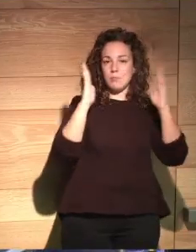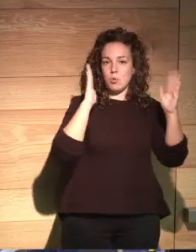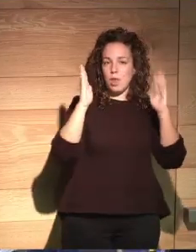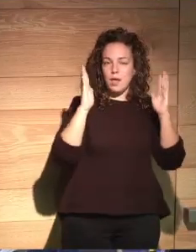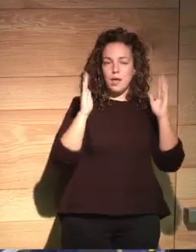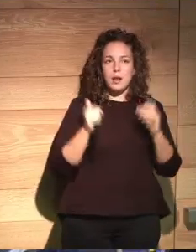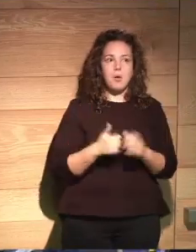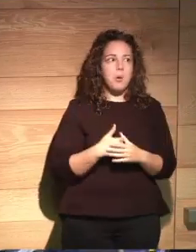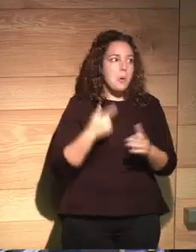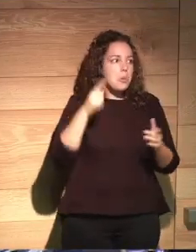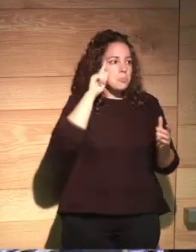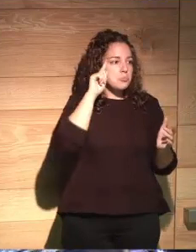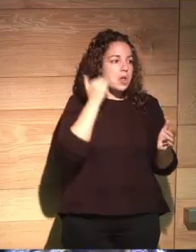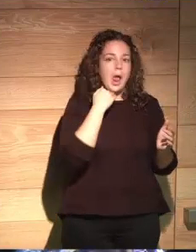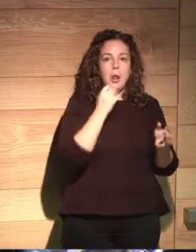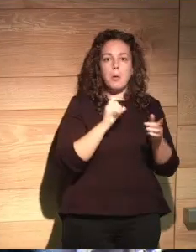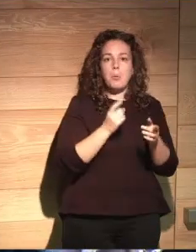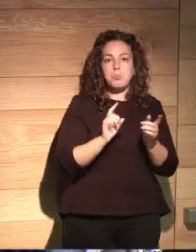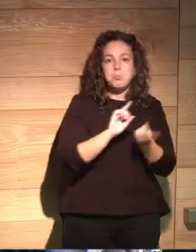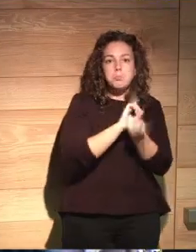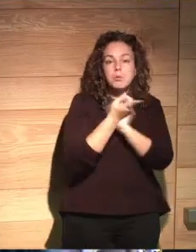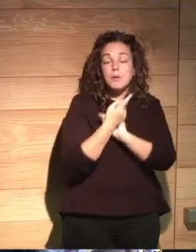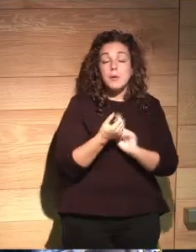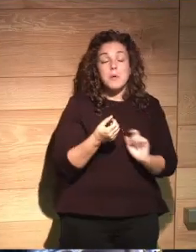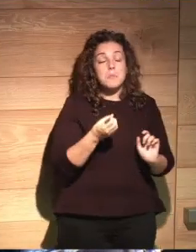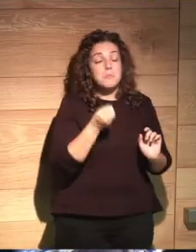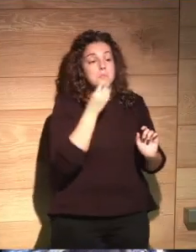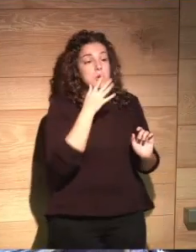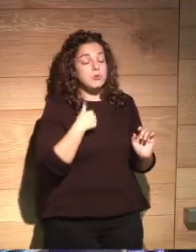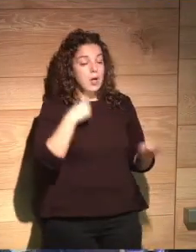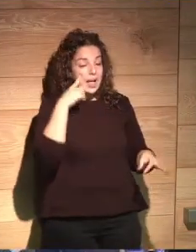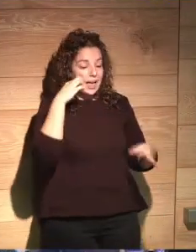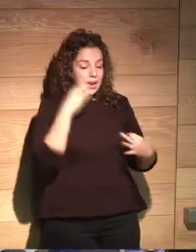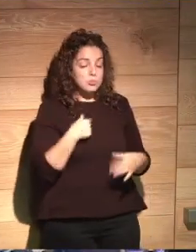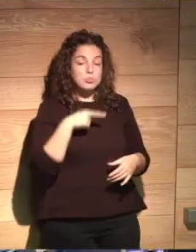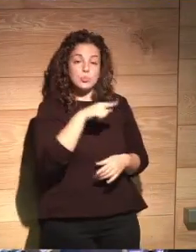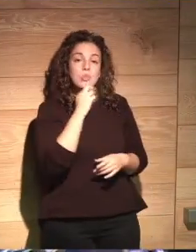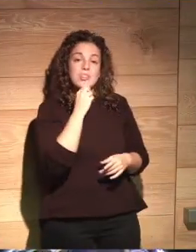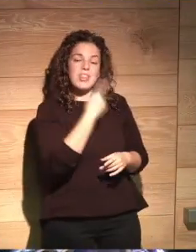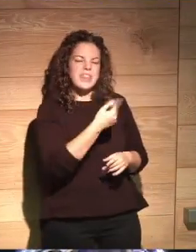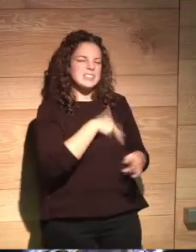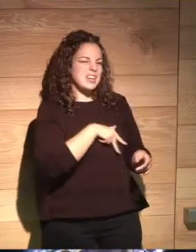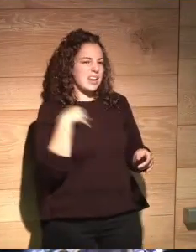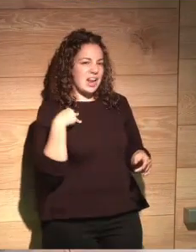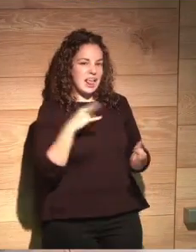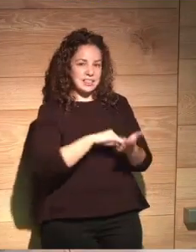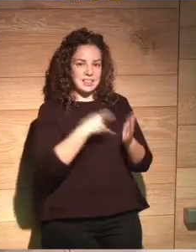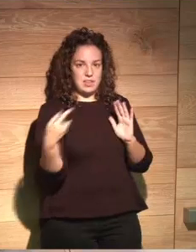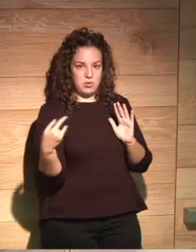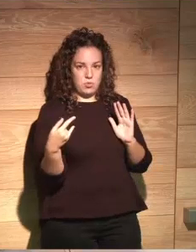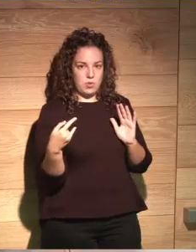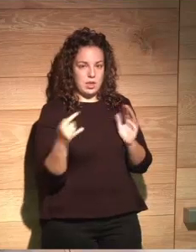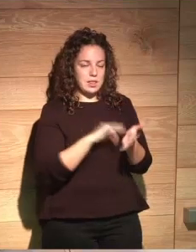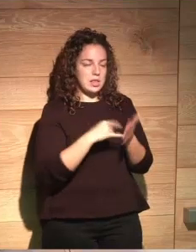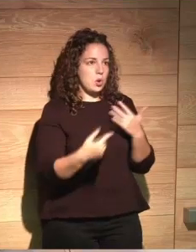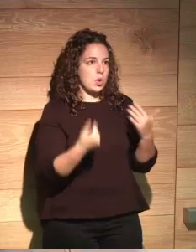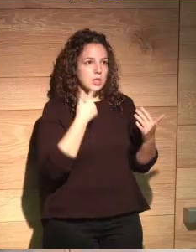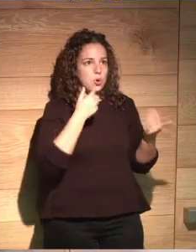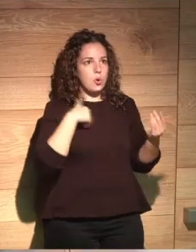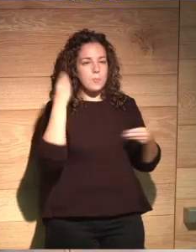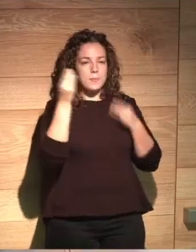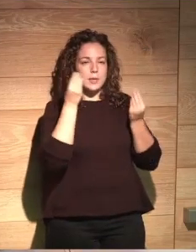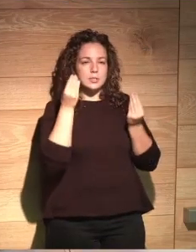some flatness and then it goes down. That could be due to temporality, I don't know. But you are mentioning, you're